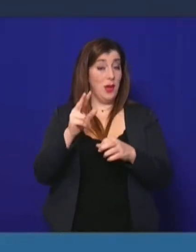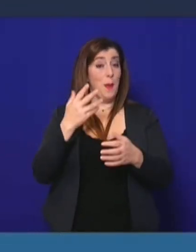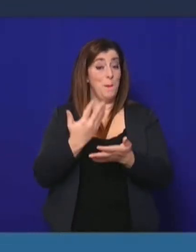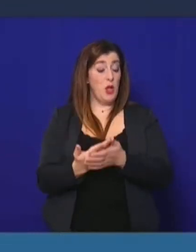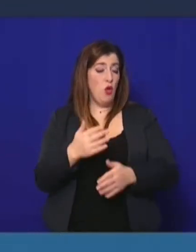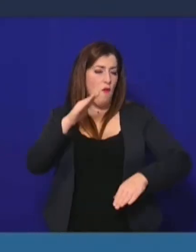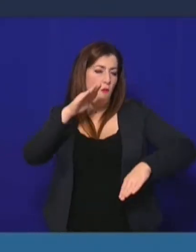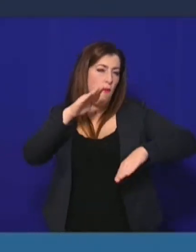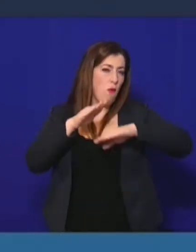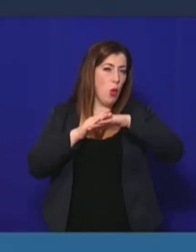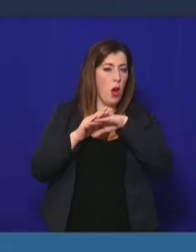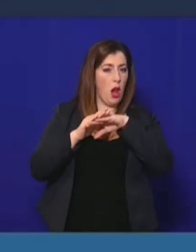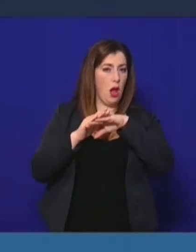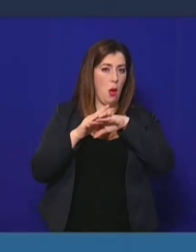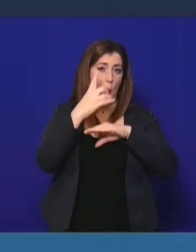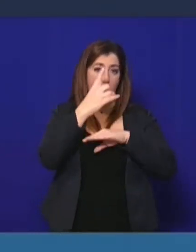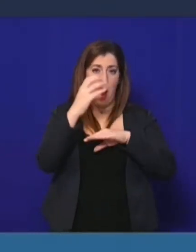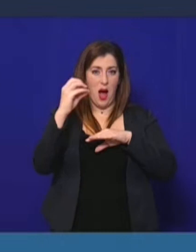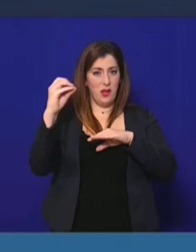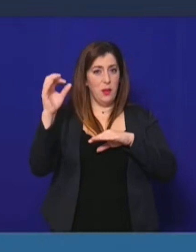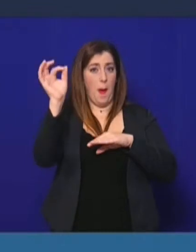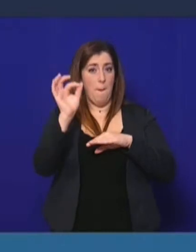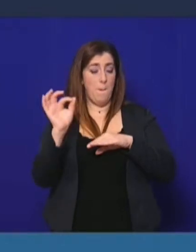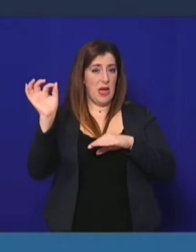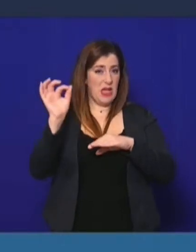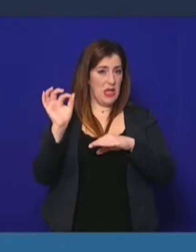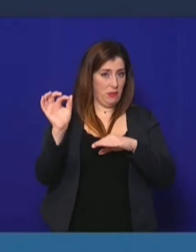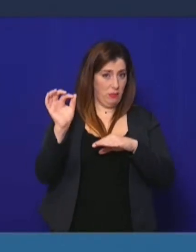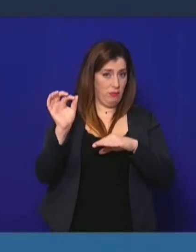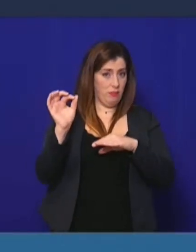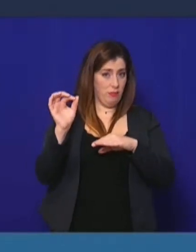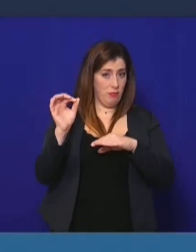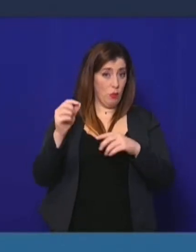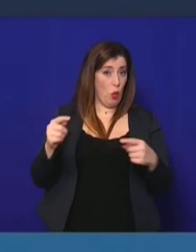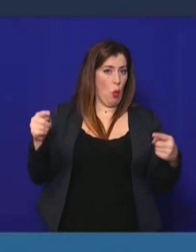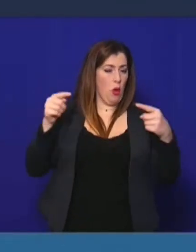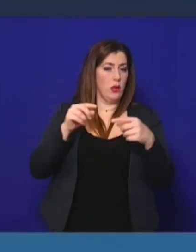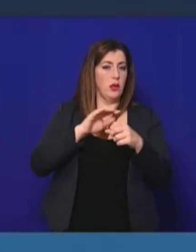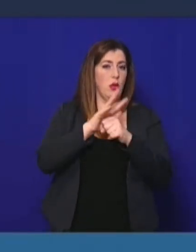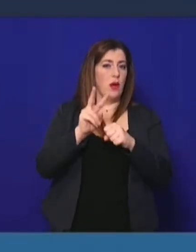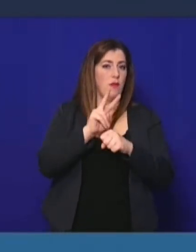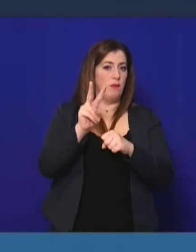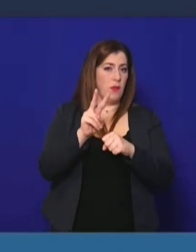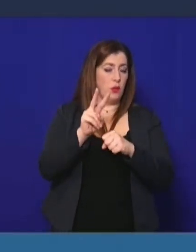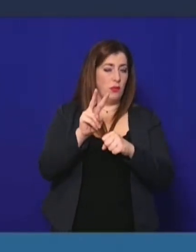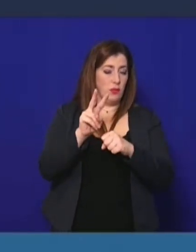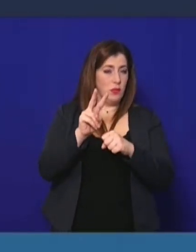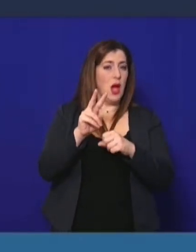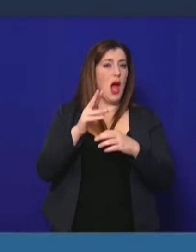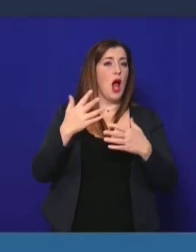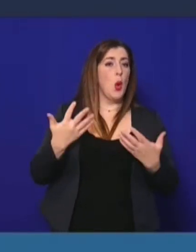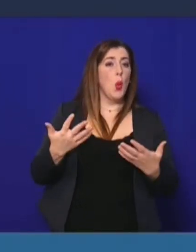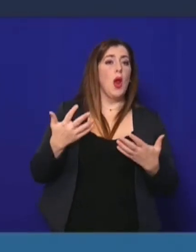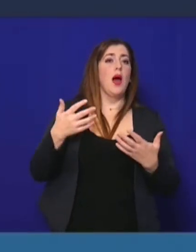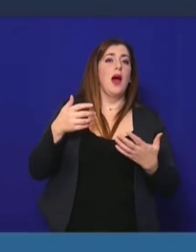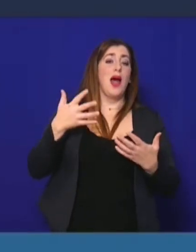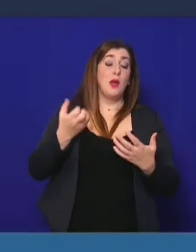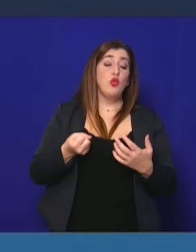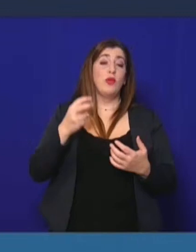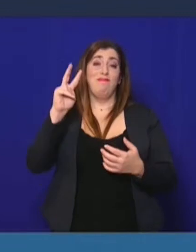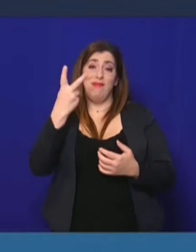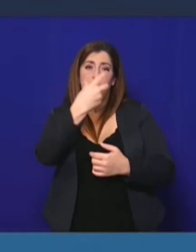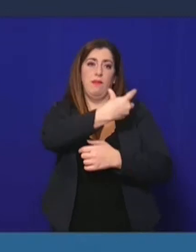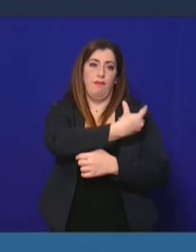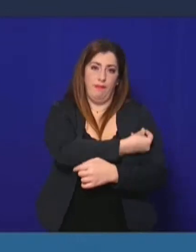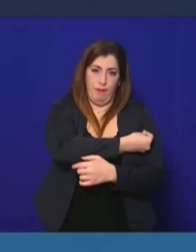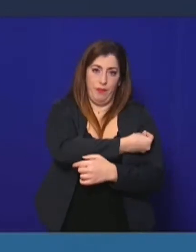tista' tiggwadanja l-maximum immunity li tista' tieħu minn din il-vaccine li huwa ta' 95%. Ġifdin hija xenarju li